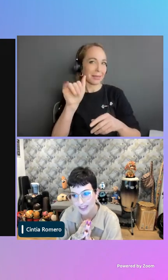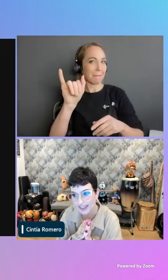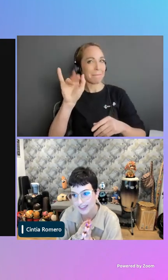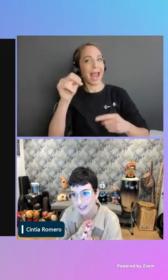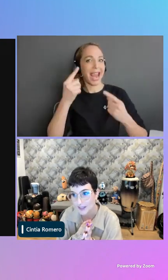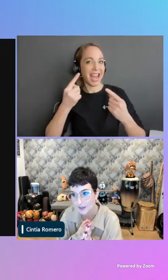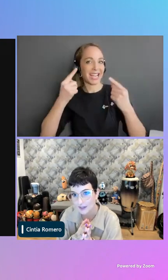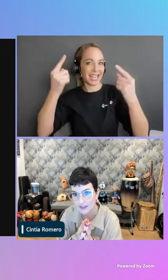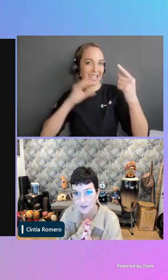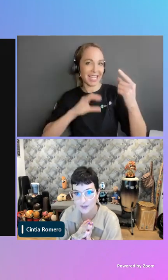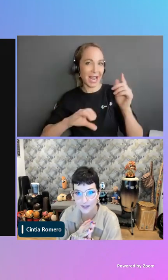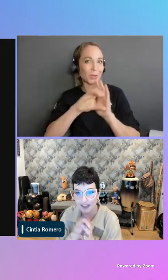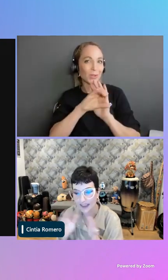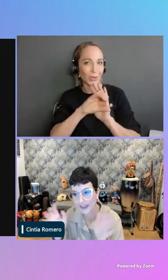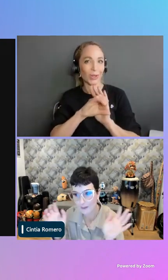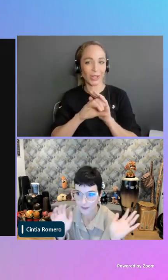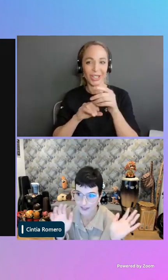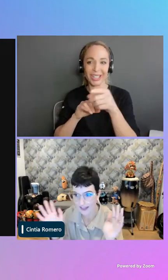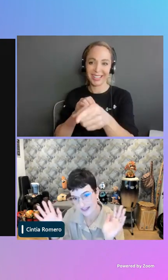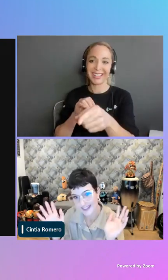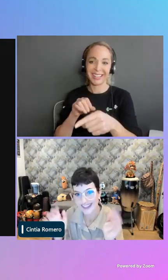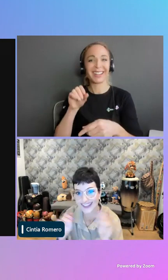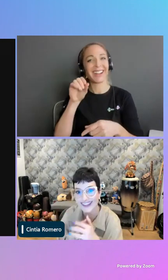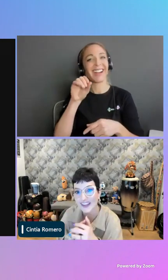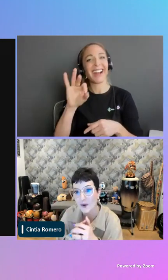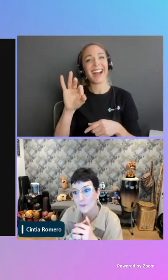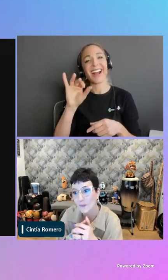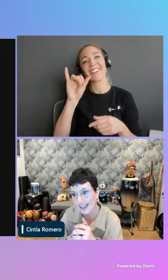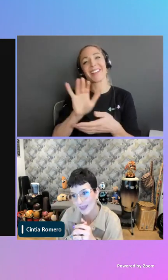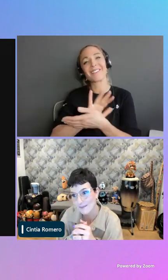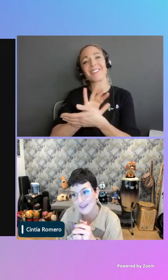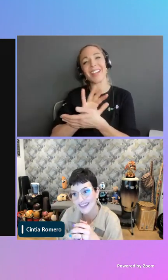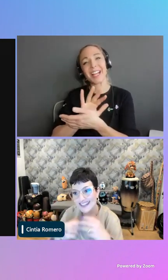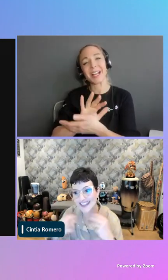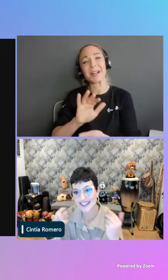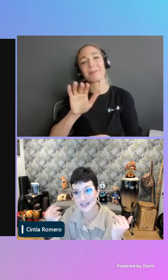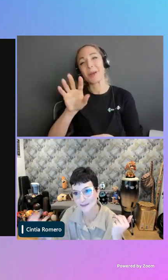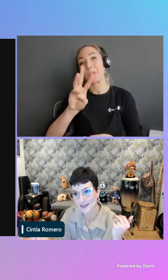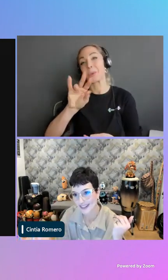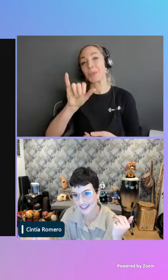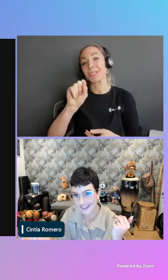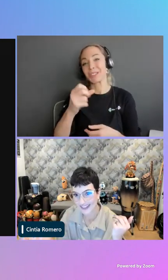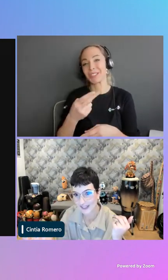Daystar. Daystar is doing a happy dance. Why? Because